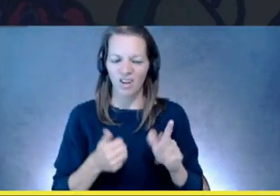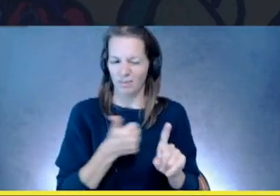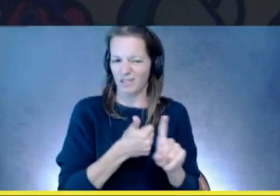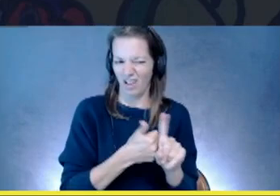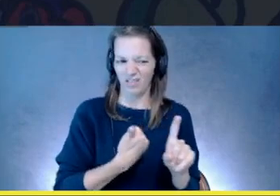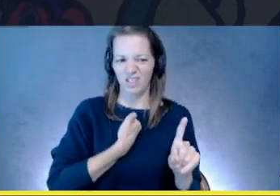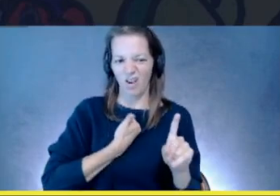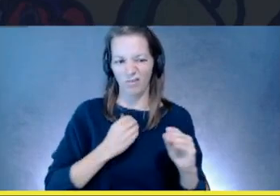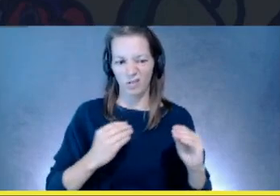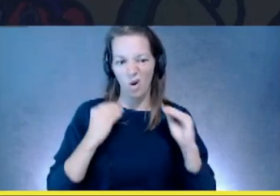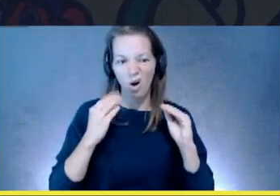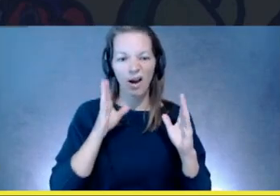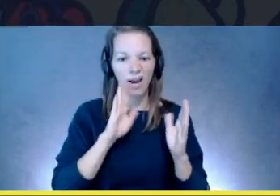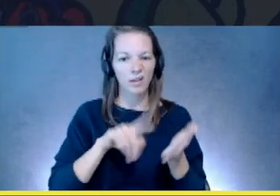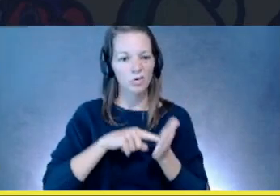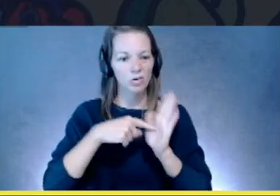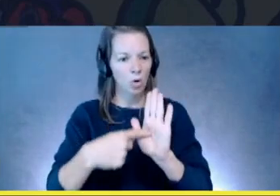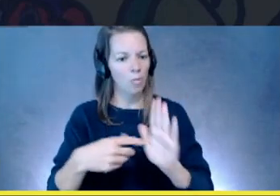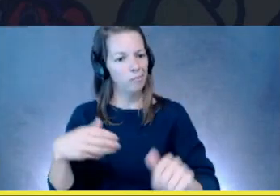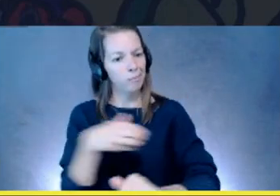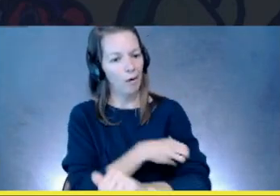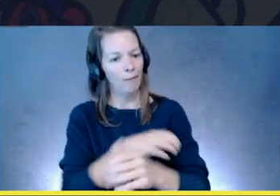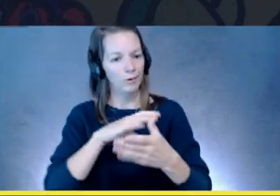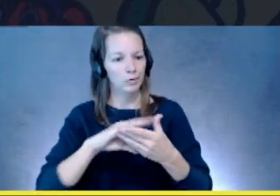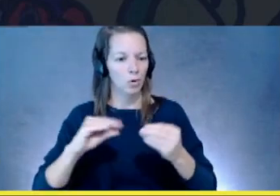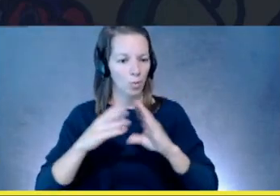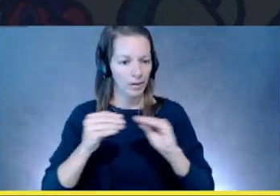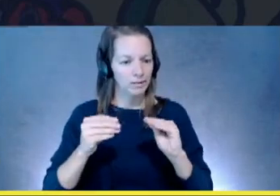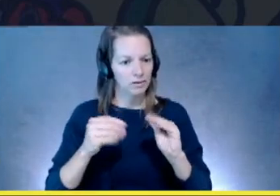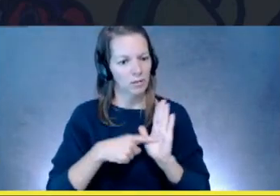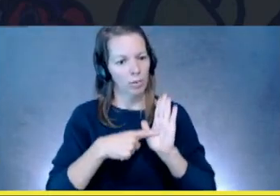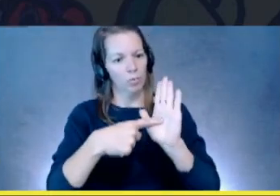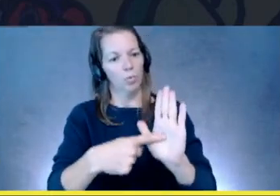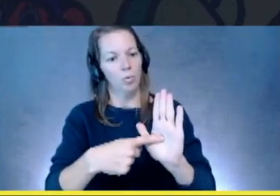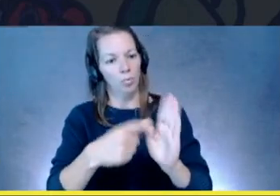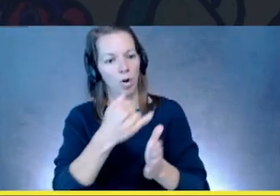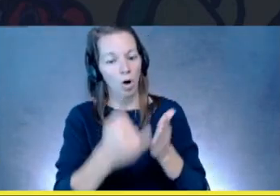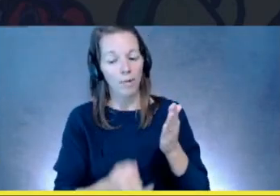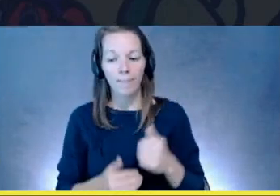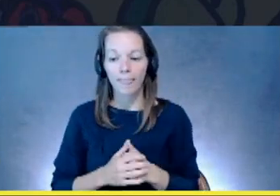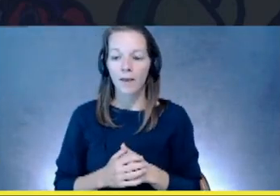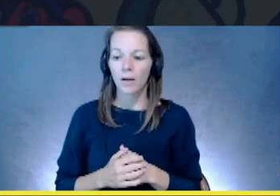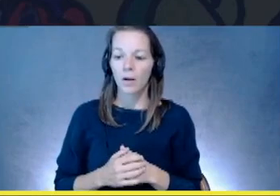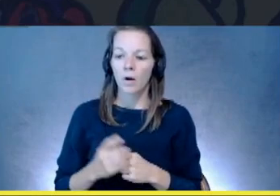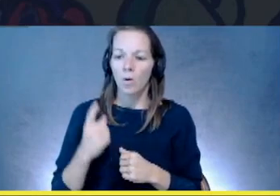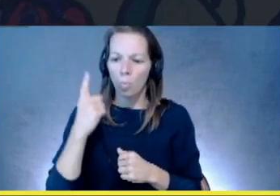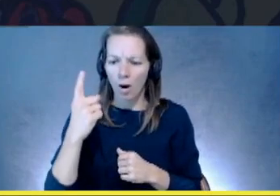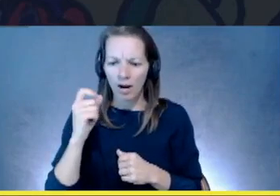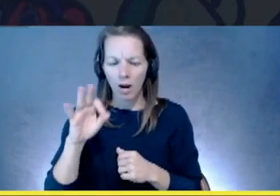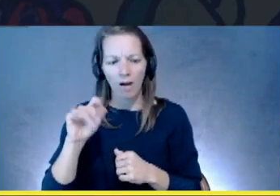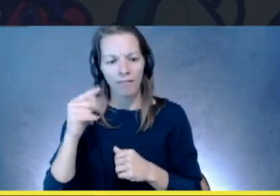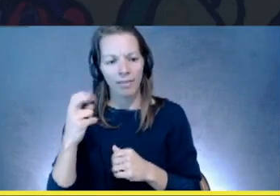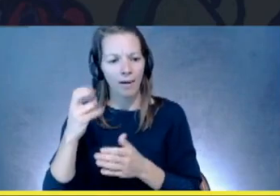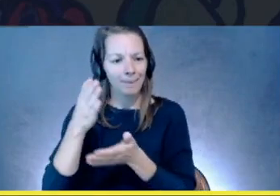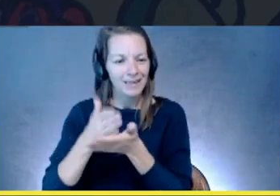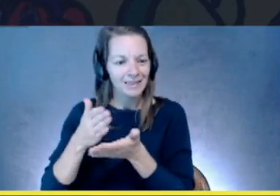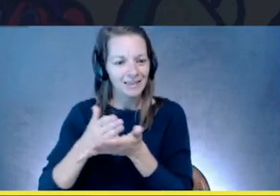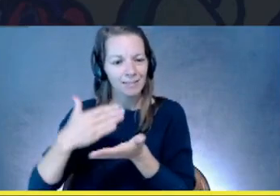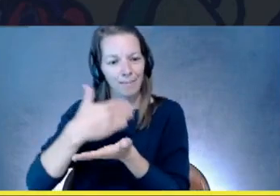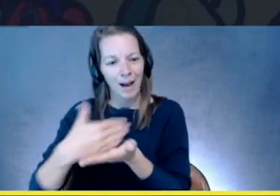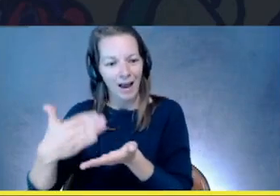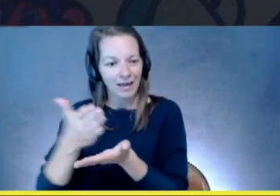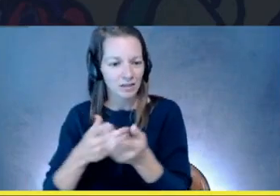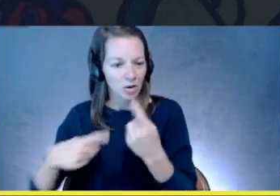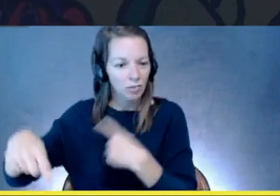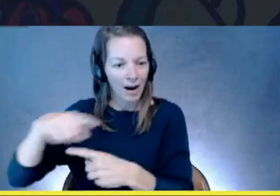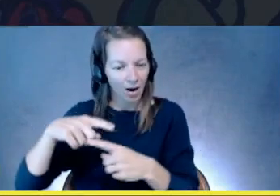powerful stories through their artwork. One of the pieces, Pies Going All Around by Eileen Schofield, is featured on the